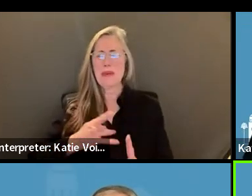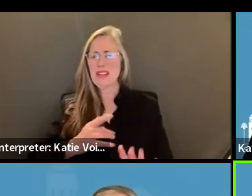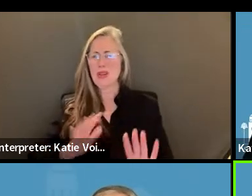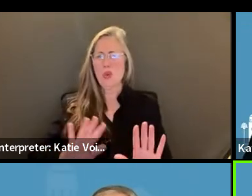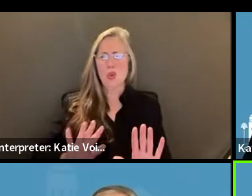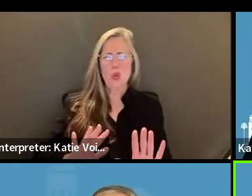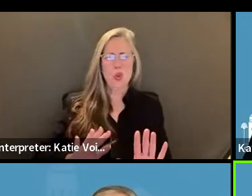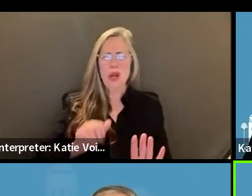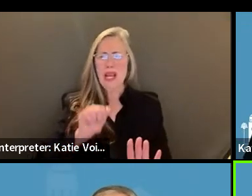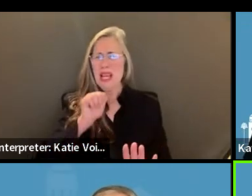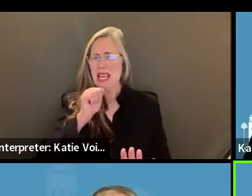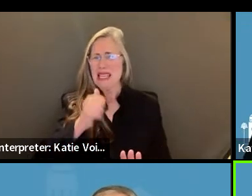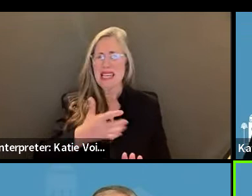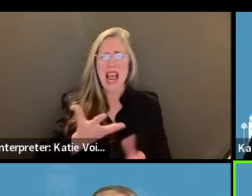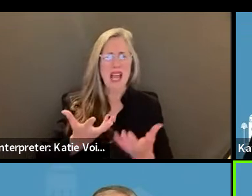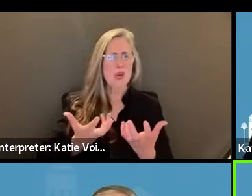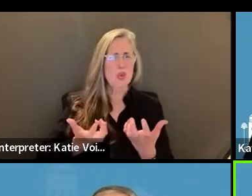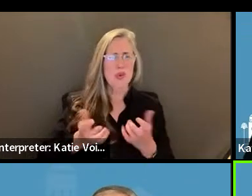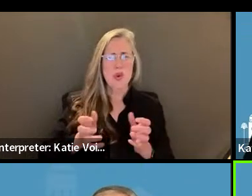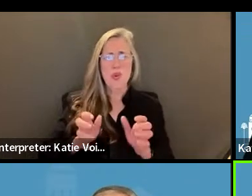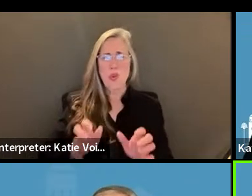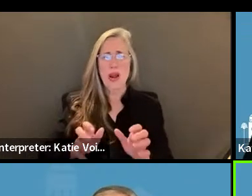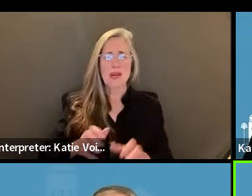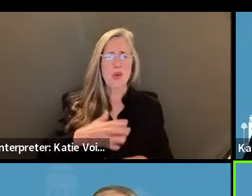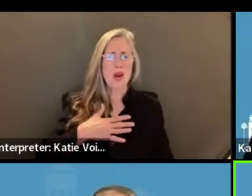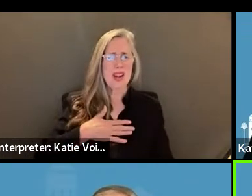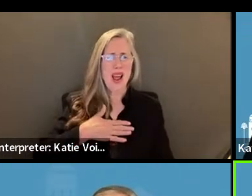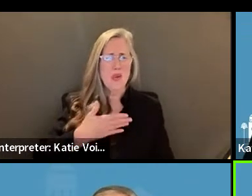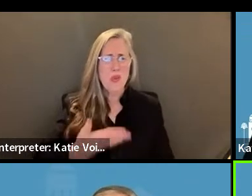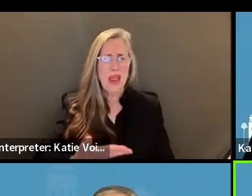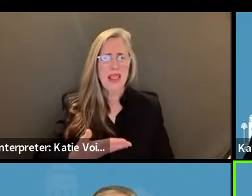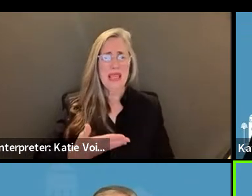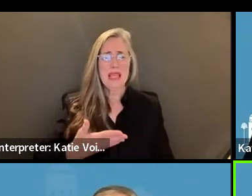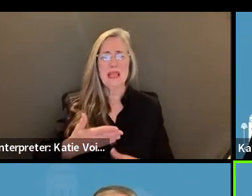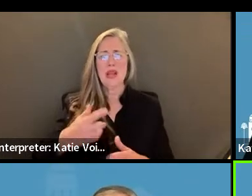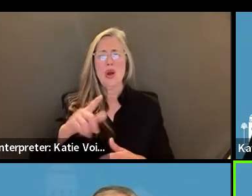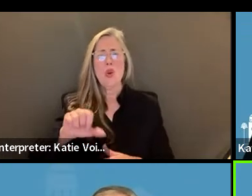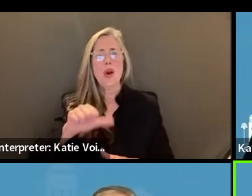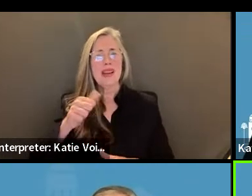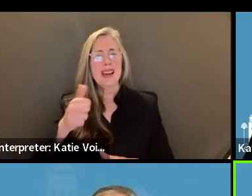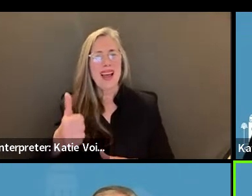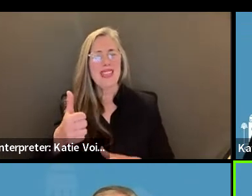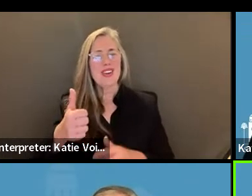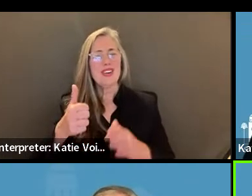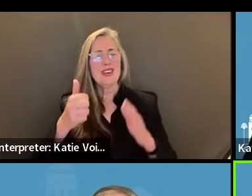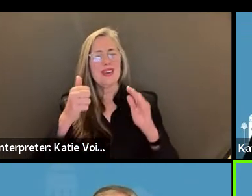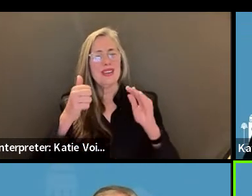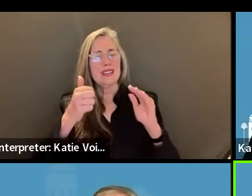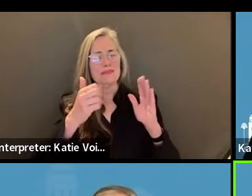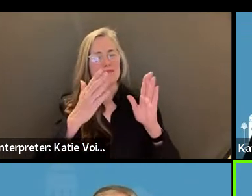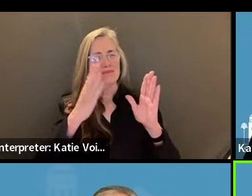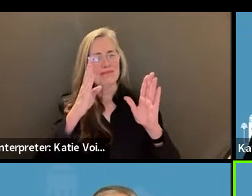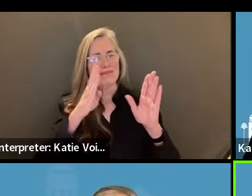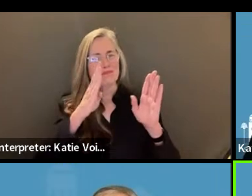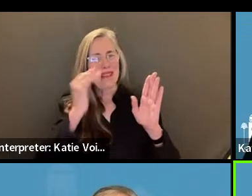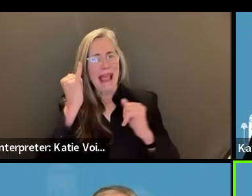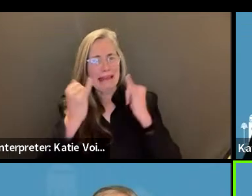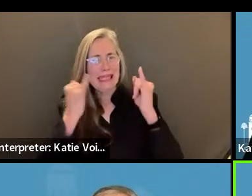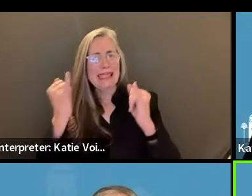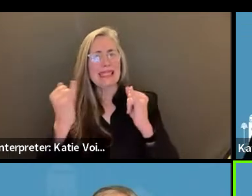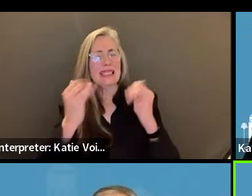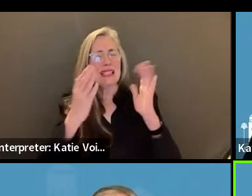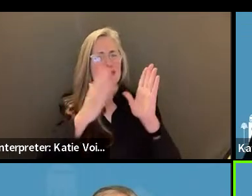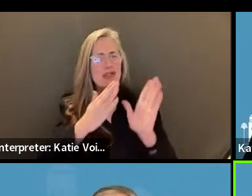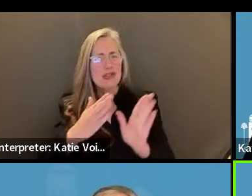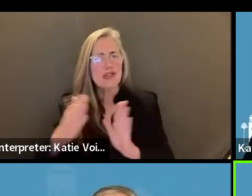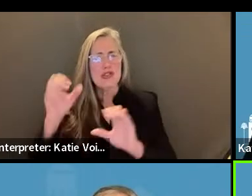another, what sort of strategies have other school districts used? And I imagine it's gonna be necessary